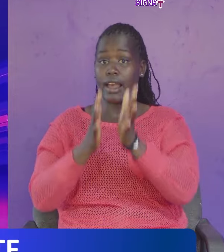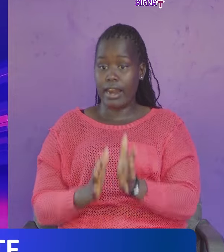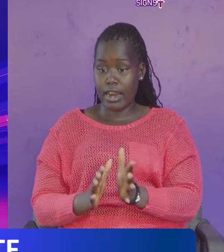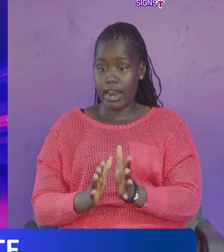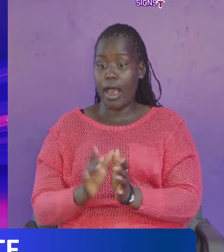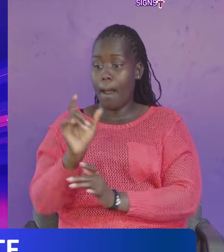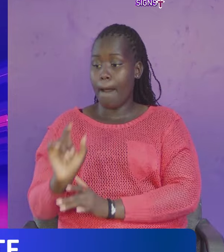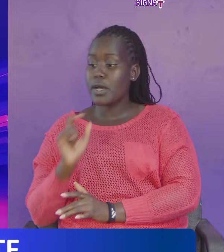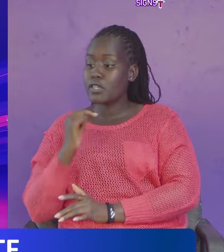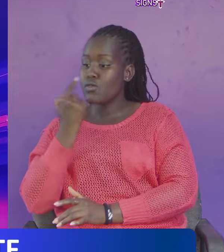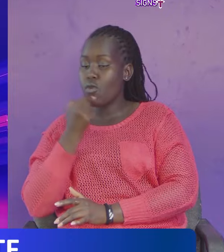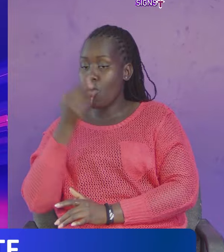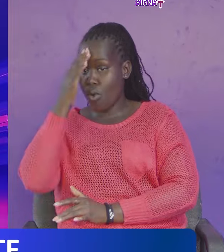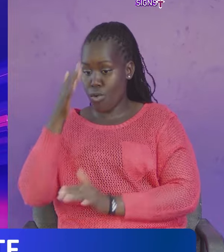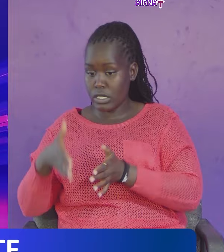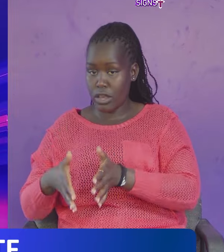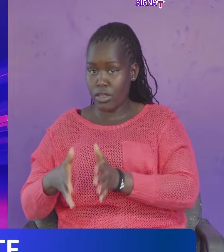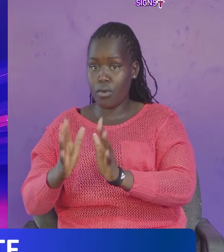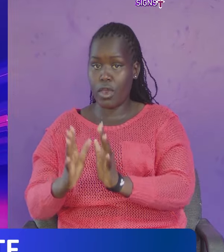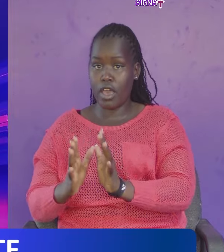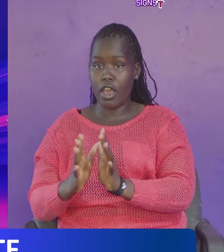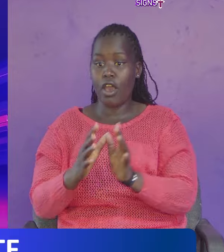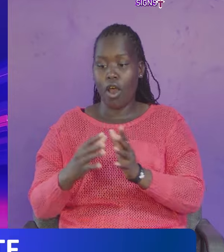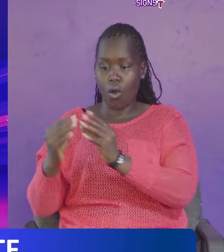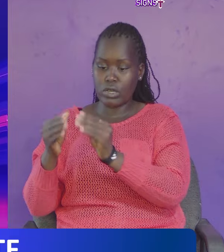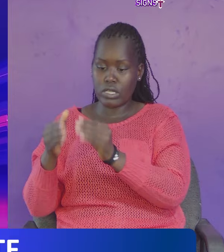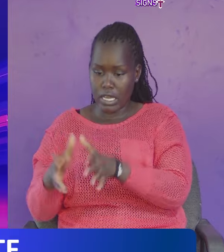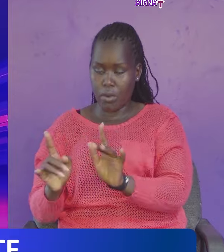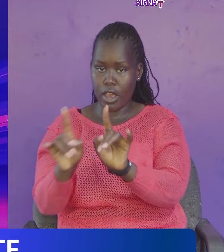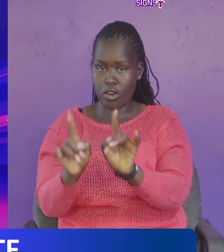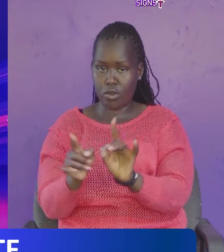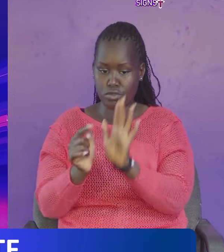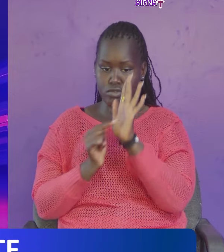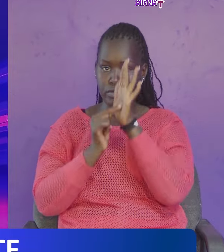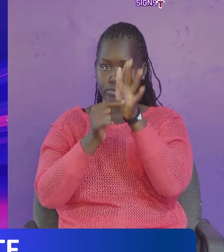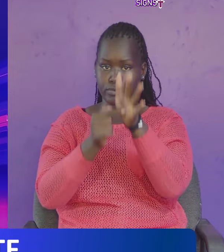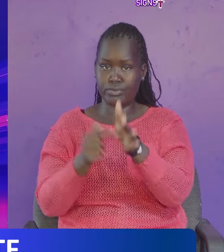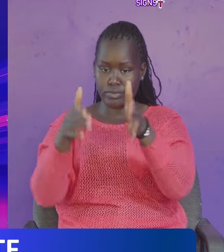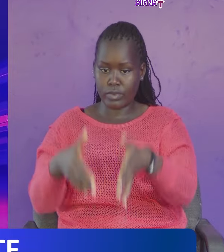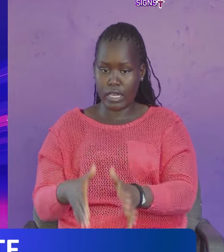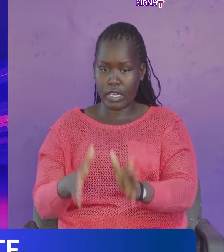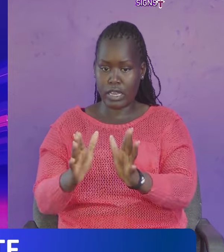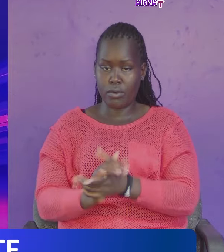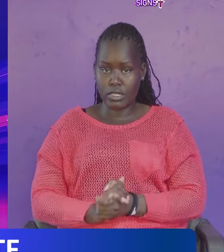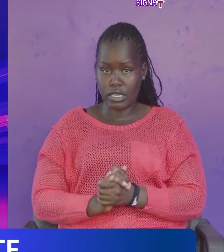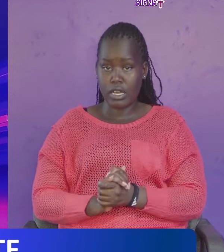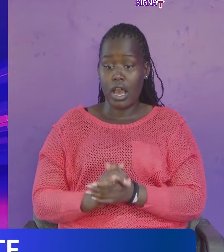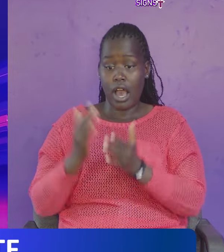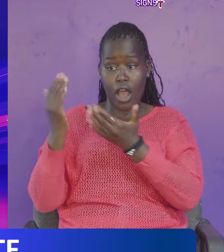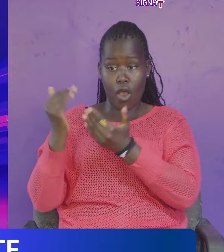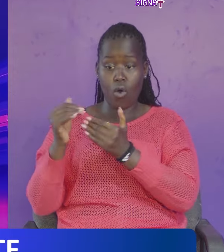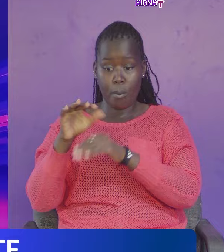who knows the way, goes the way, and shows the way. And I hope that you find your way